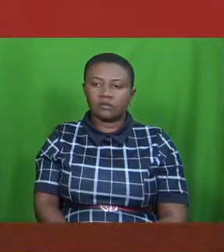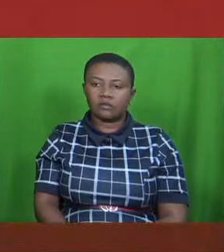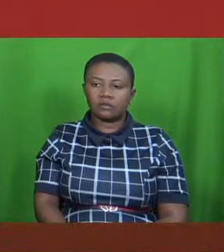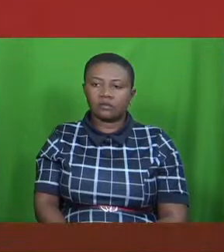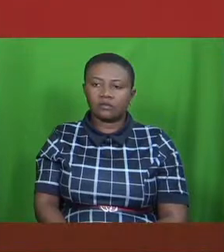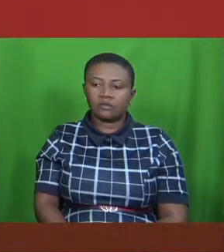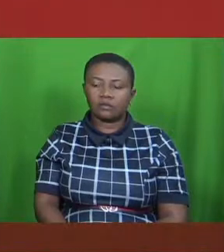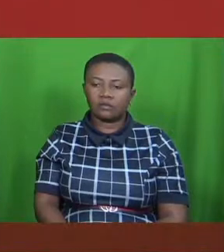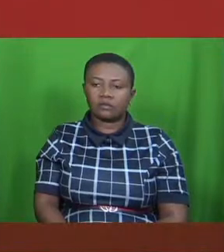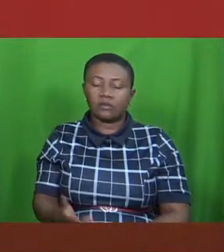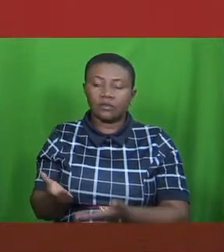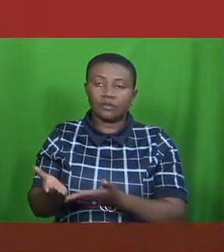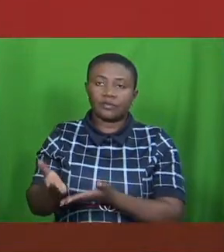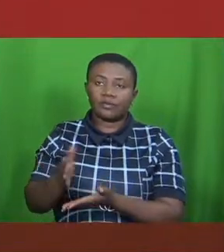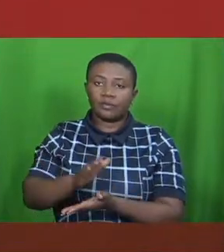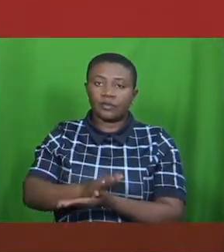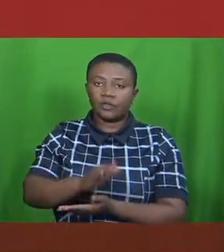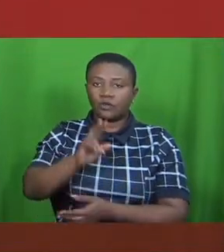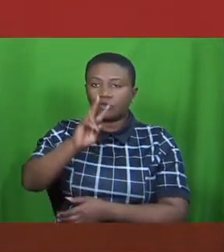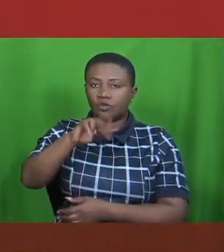Page 22.